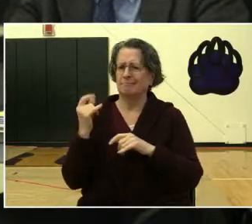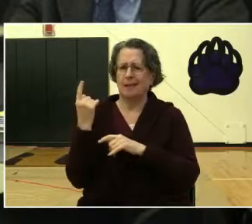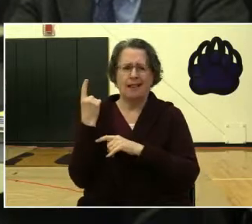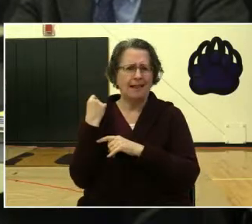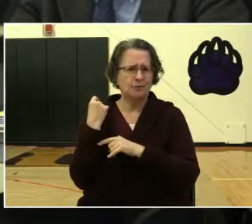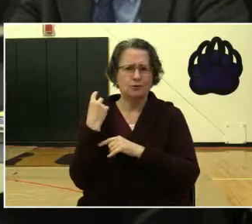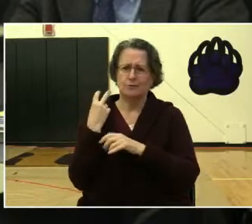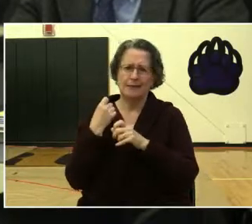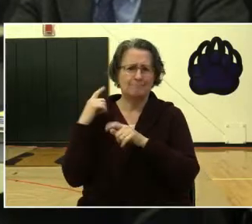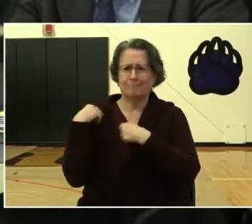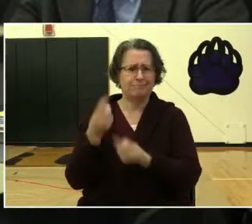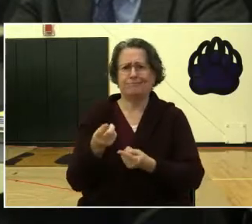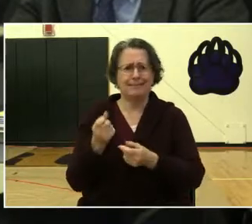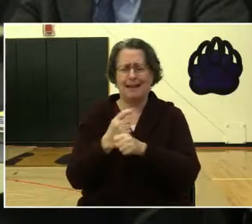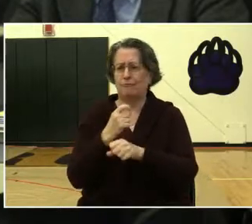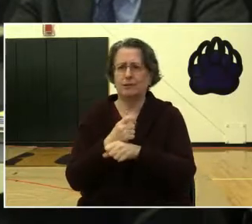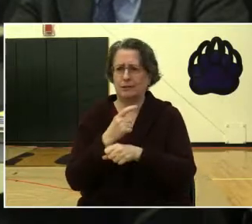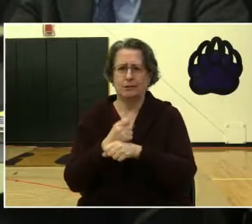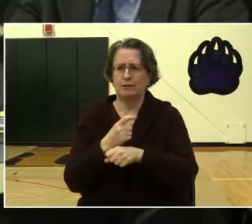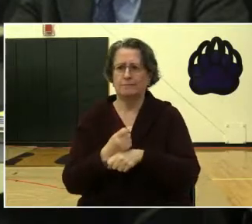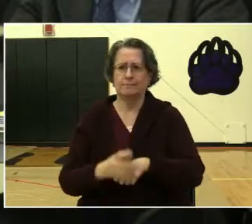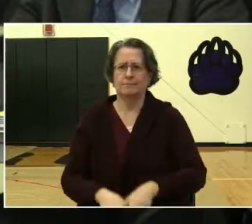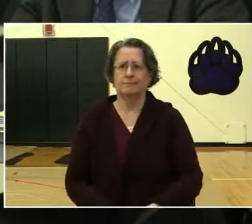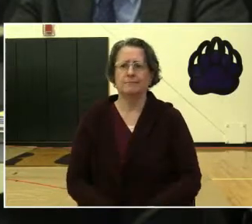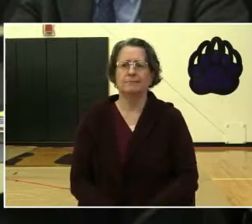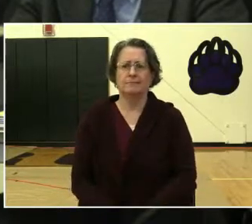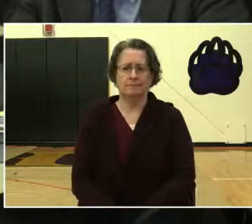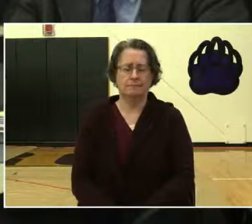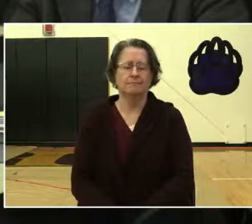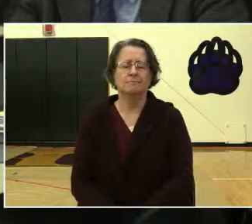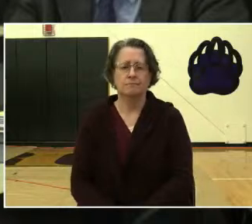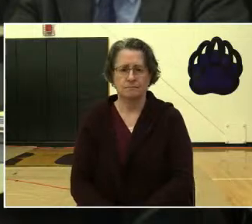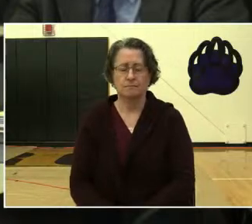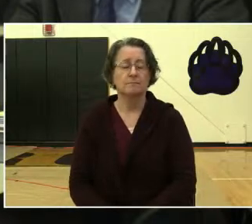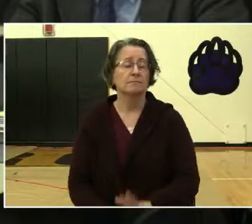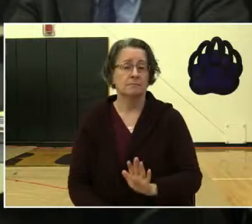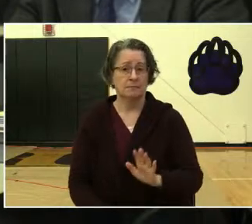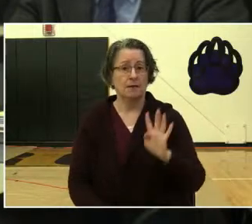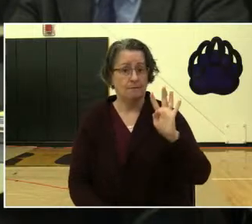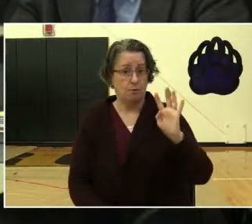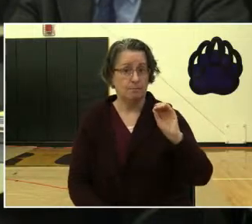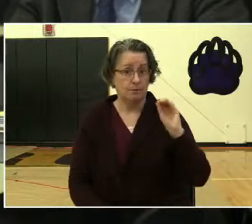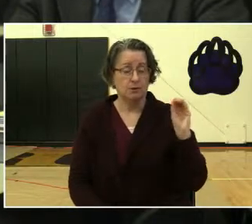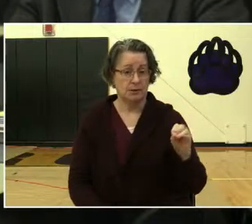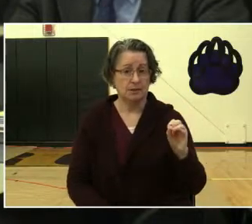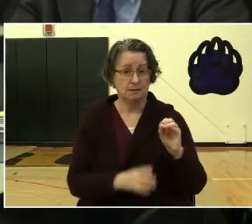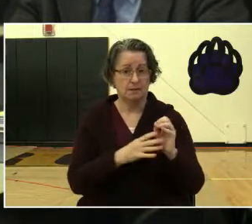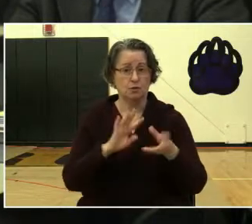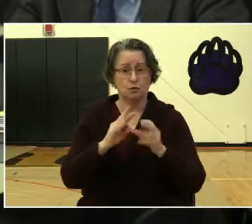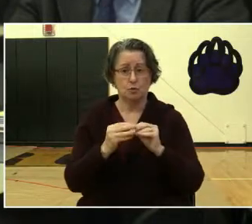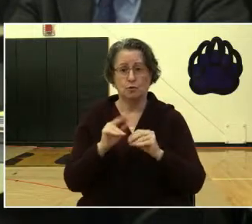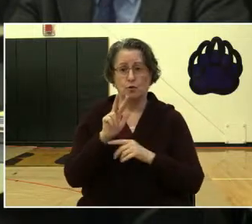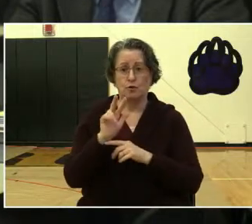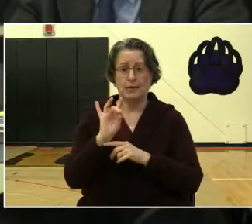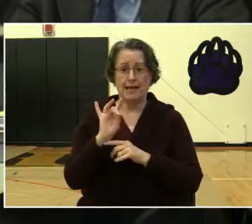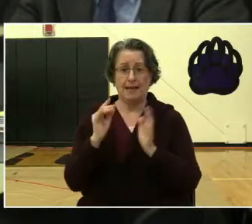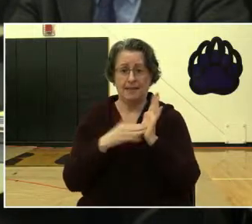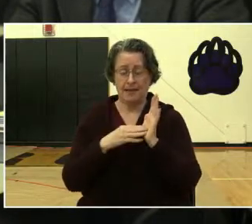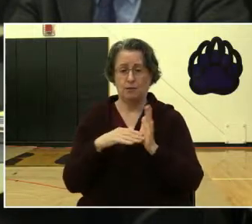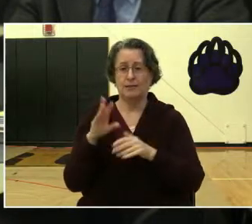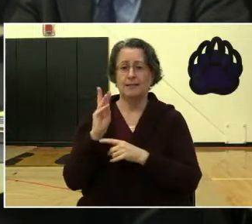in cost of living uh so that alone just the 4% increase is 38,6